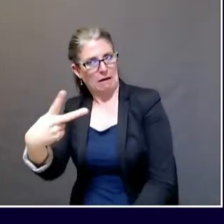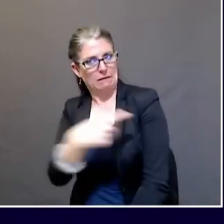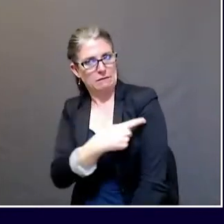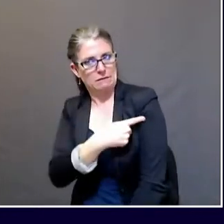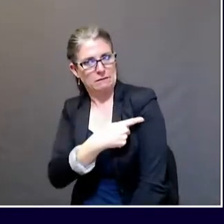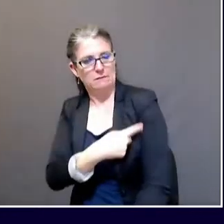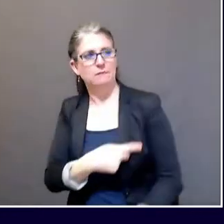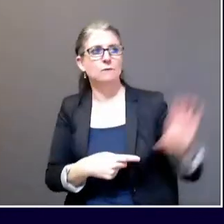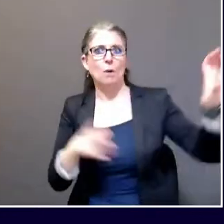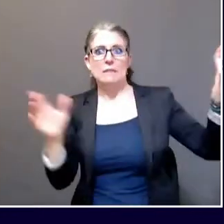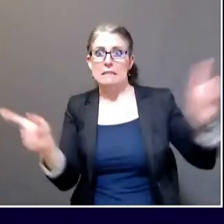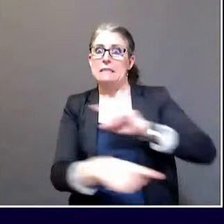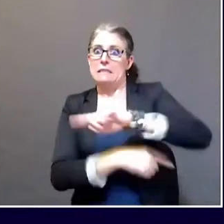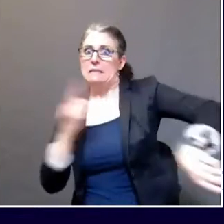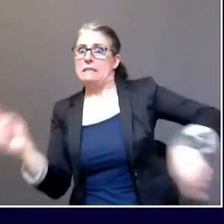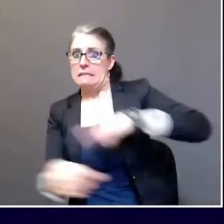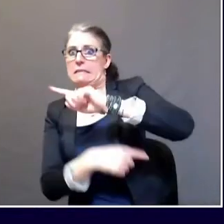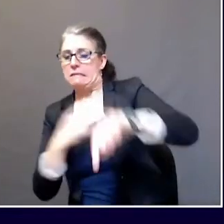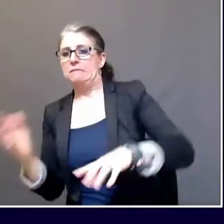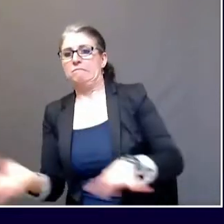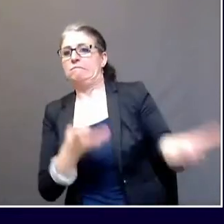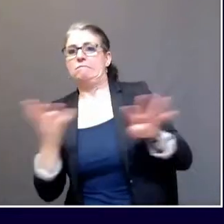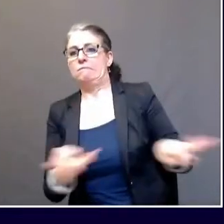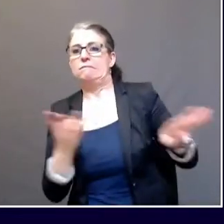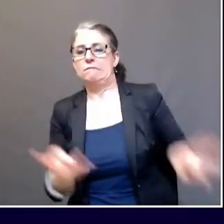COVID-19 vaccine across the state of Maine.